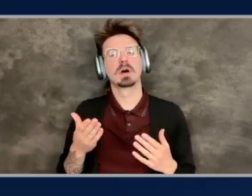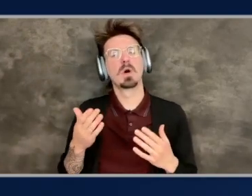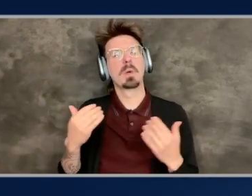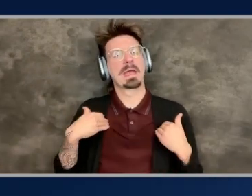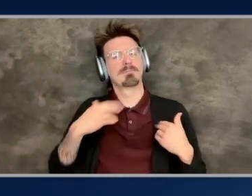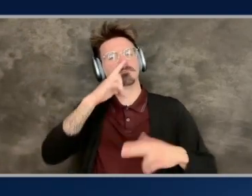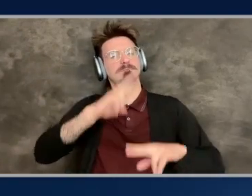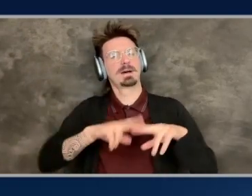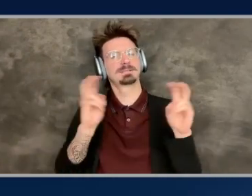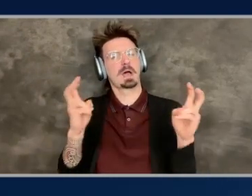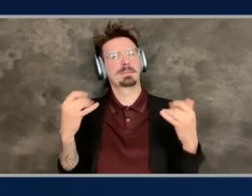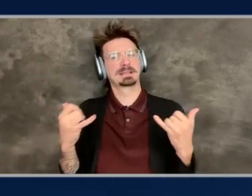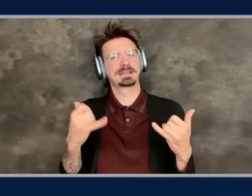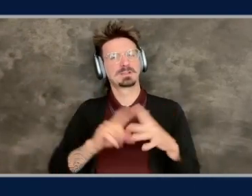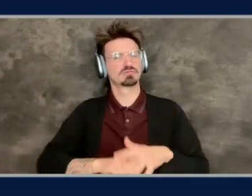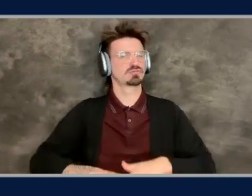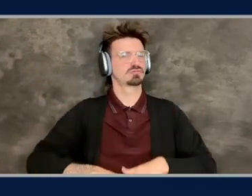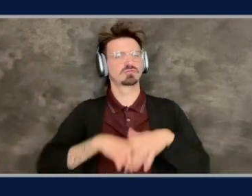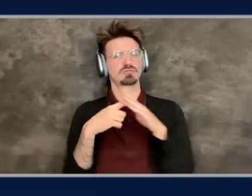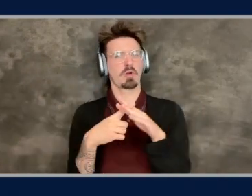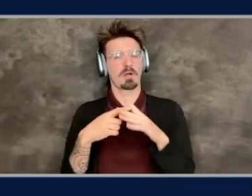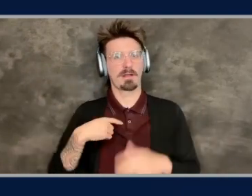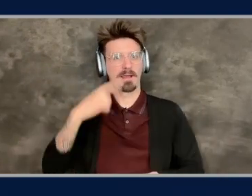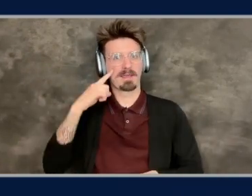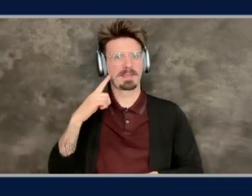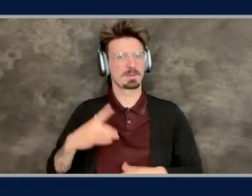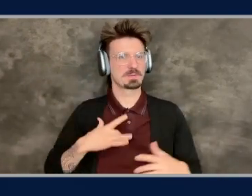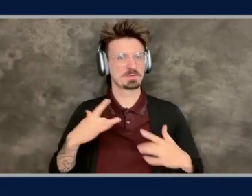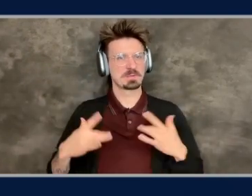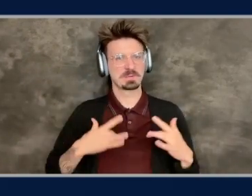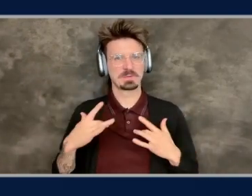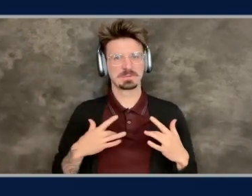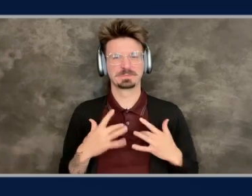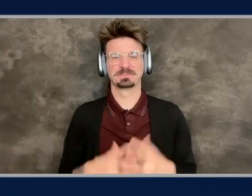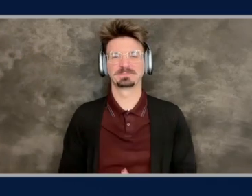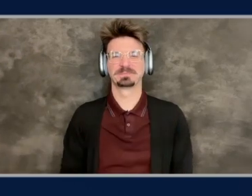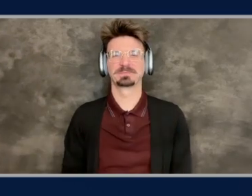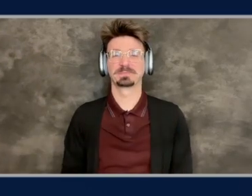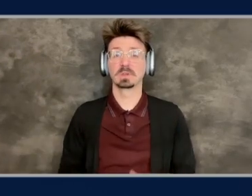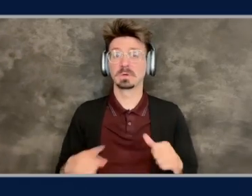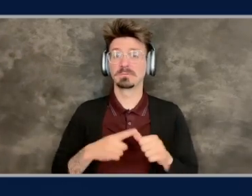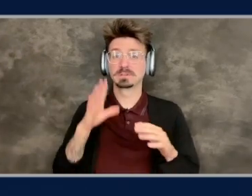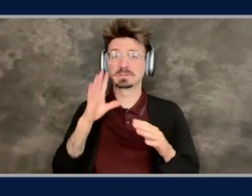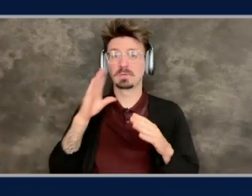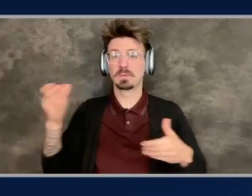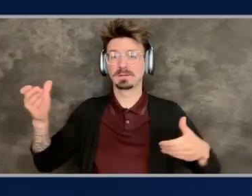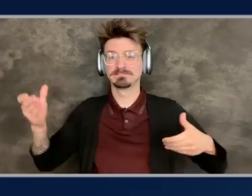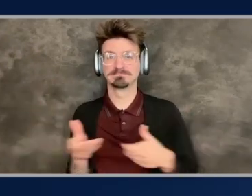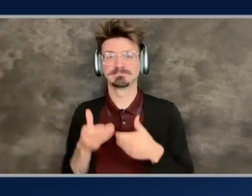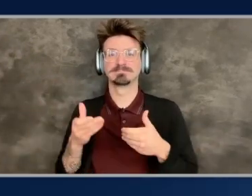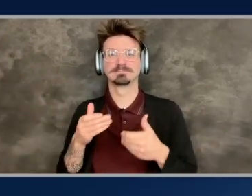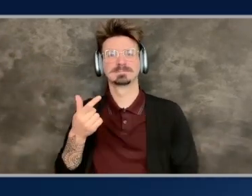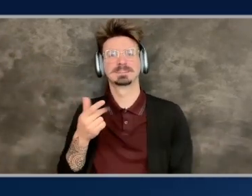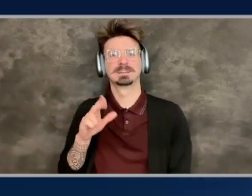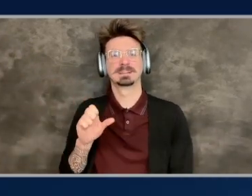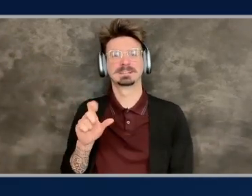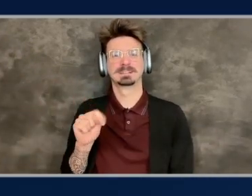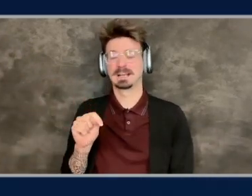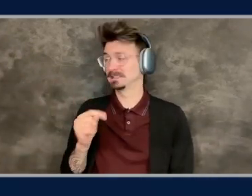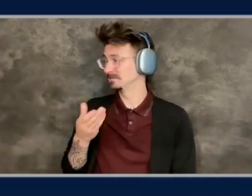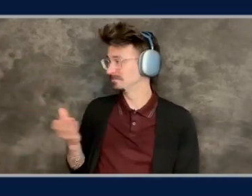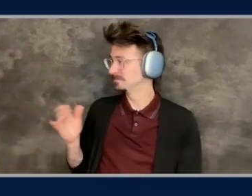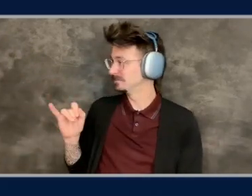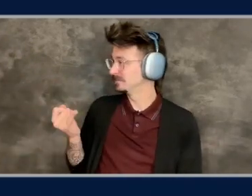as well, which I think is pretty exciting. Yeah, awesome. So maybe we should introduce our guest who's sitting here quietly by us. James? Yeah, how's it going?